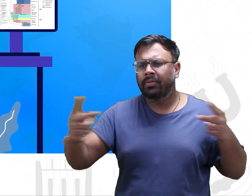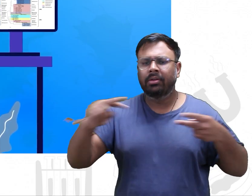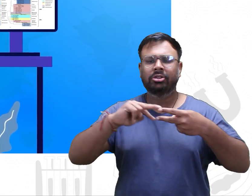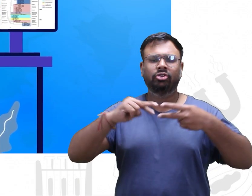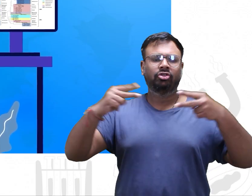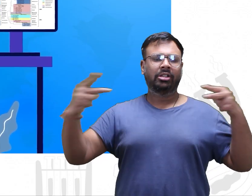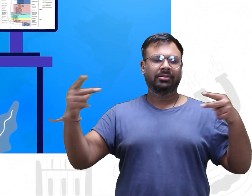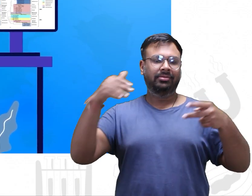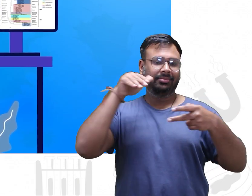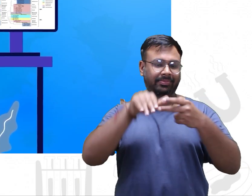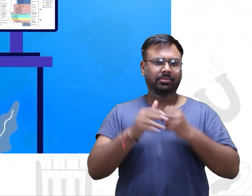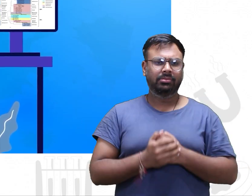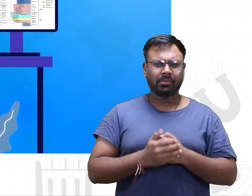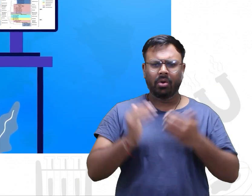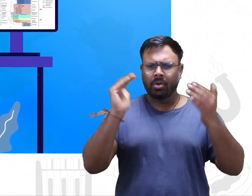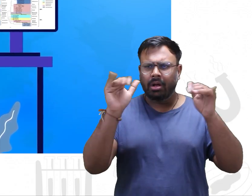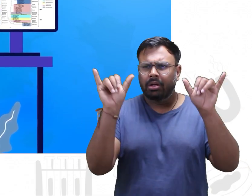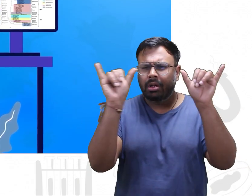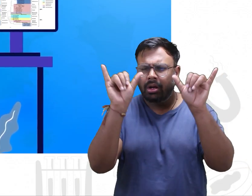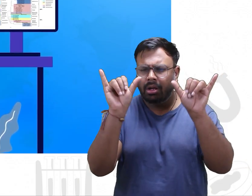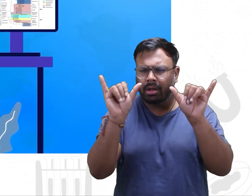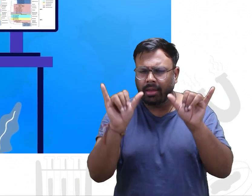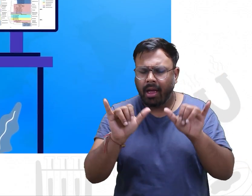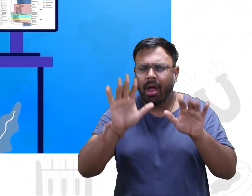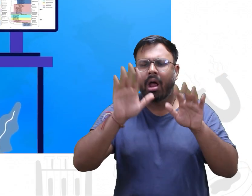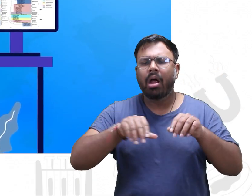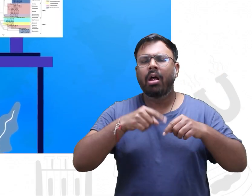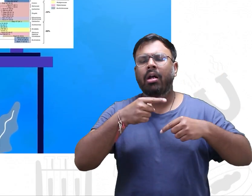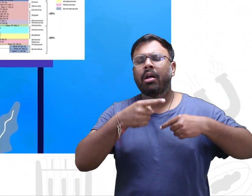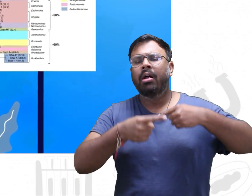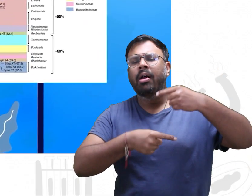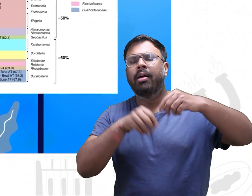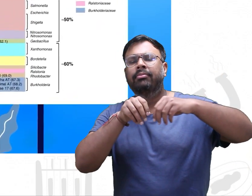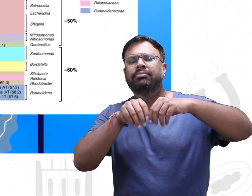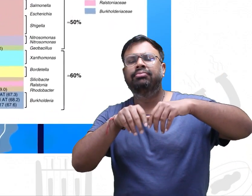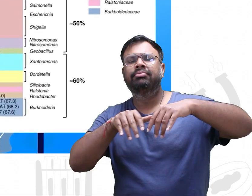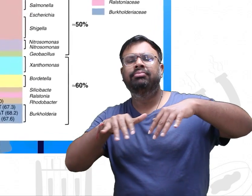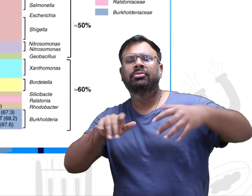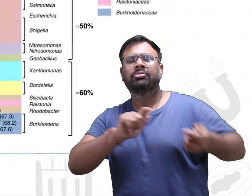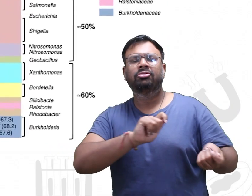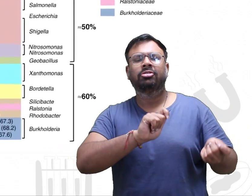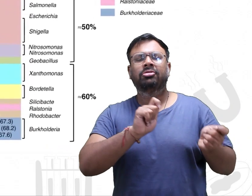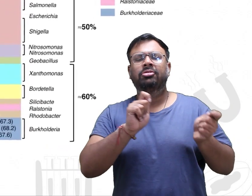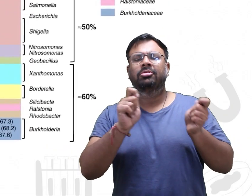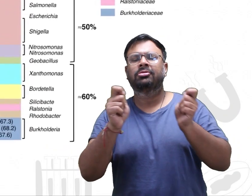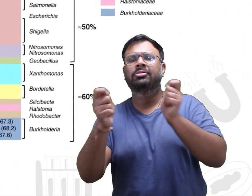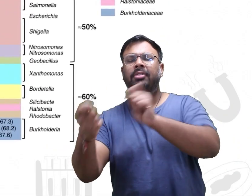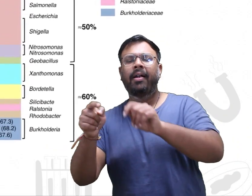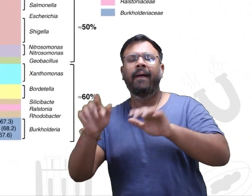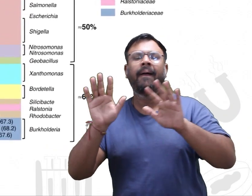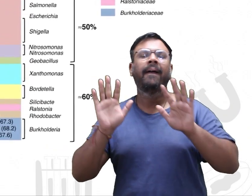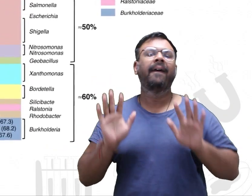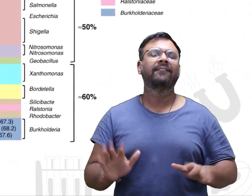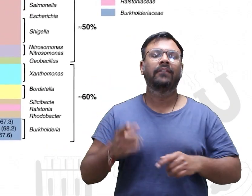find the similarity between the nucleotide sequences. Based on this nucleotide similarities, system will generate a phylogenetic tree which shows